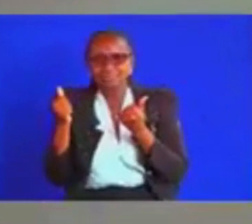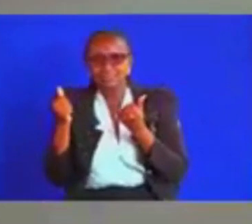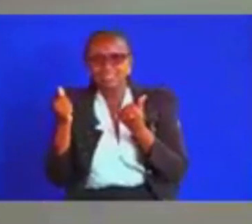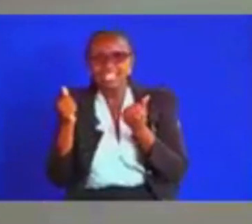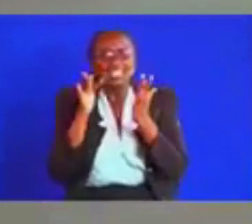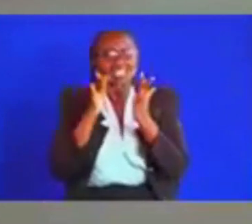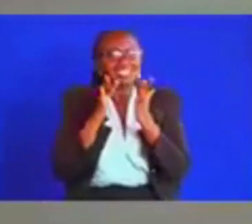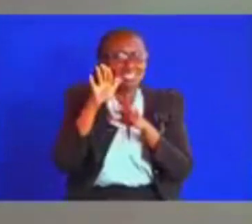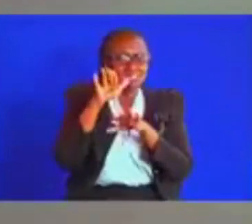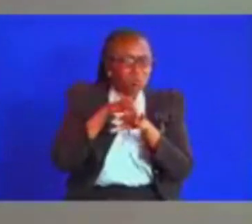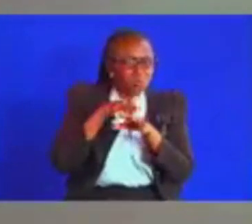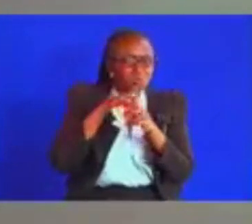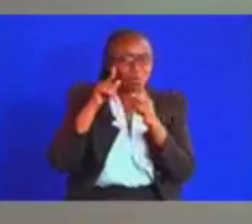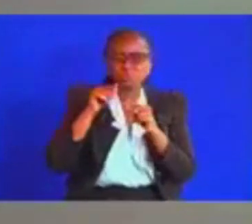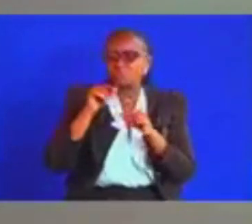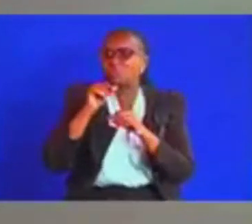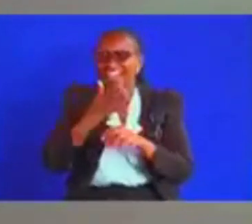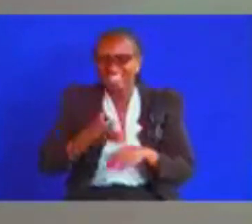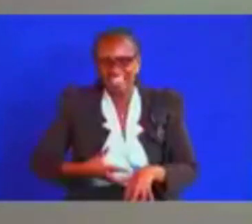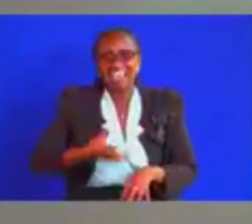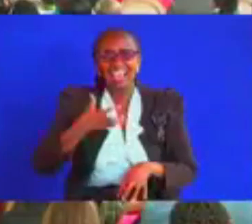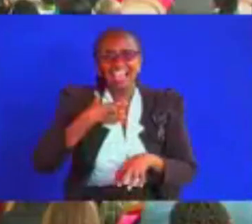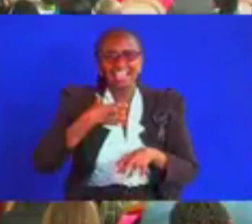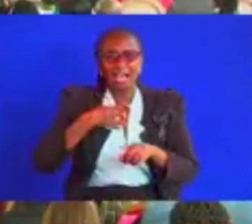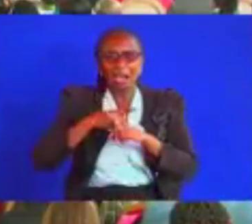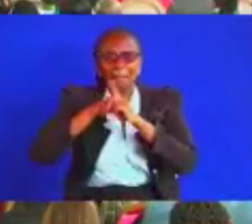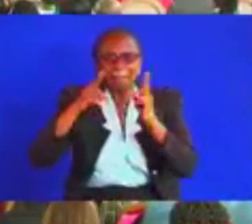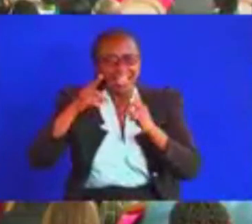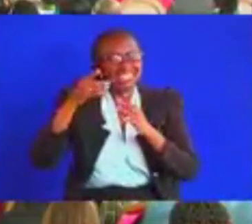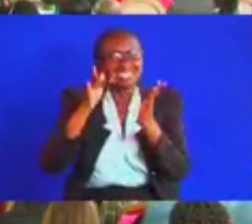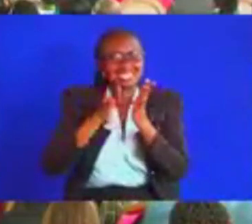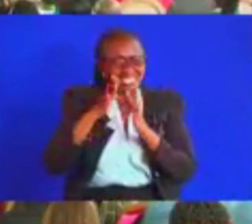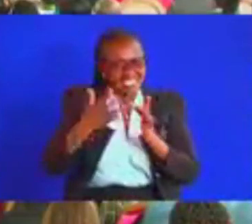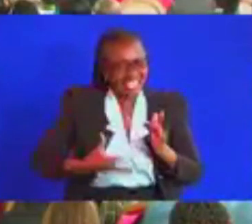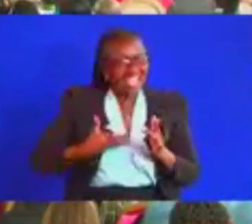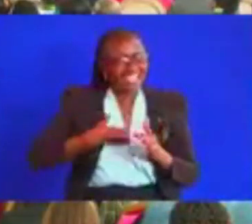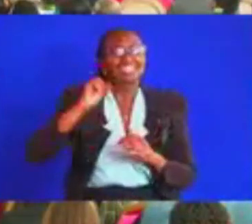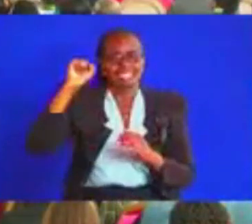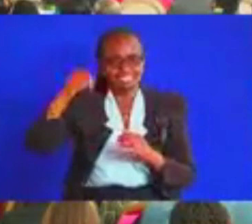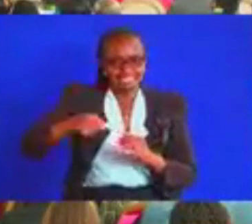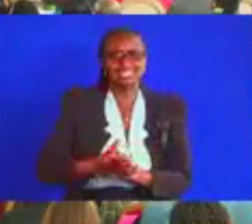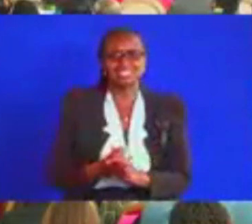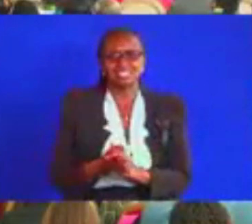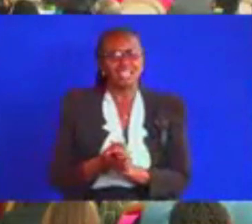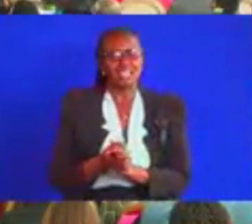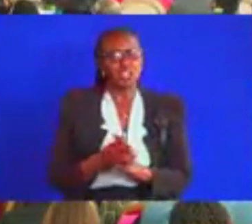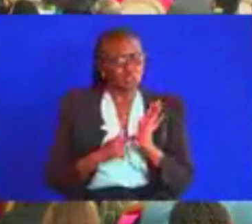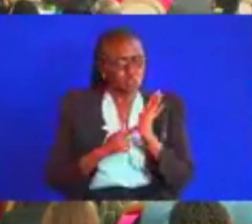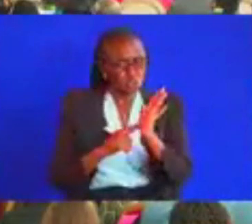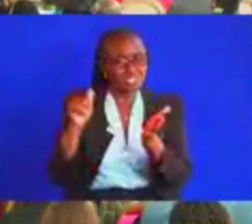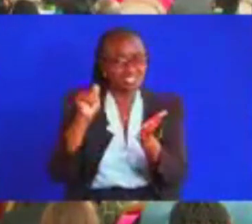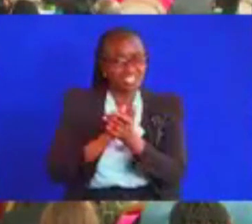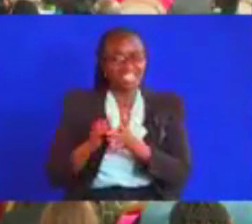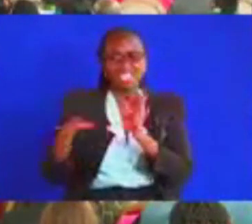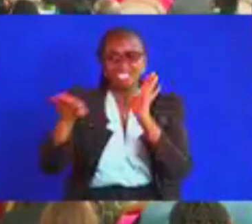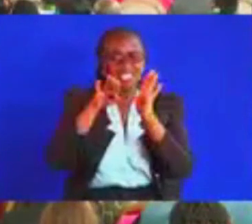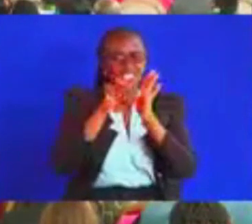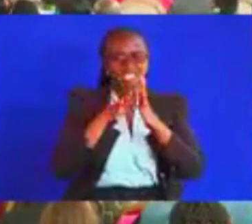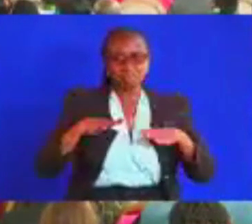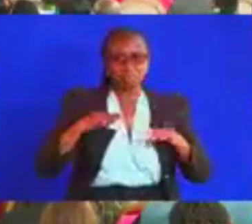he slow to anger? Yes. But was he angry? Yes. Proof, he flogged people at the